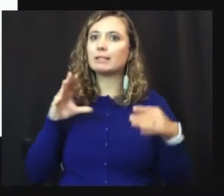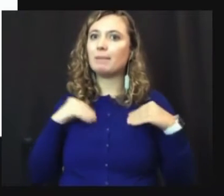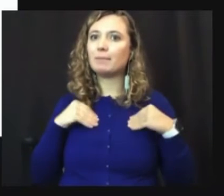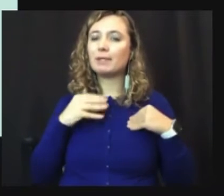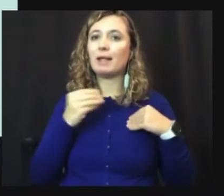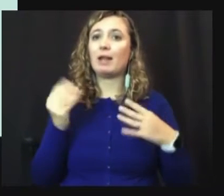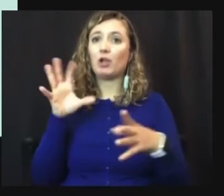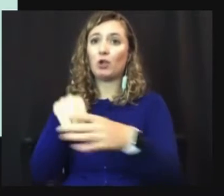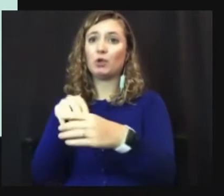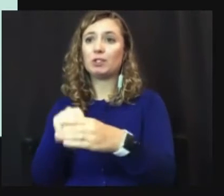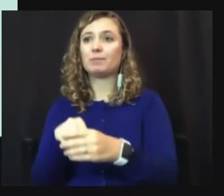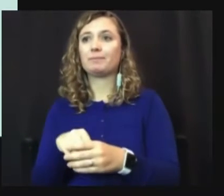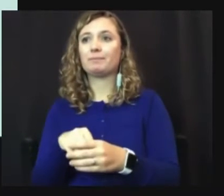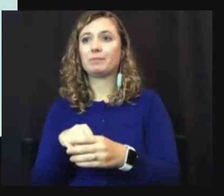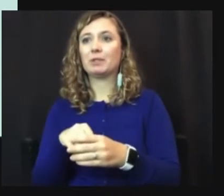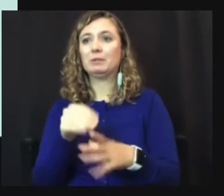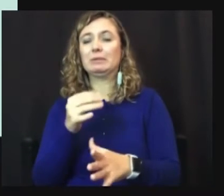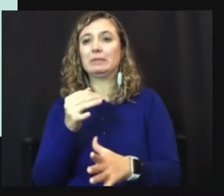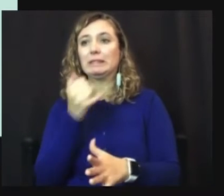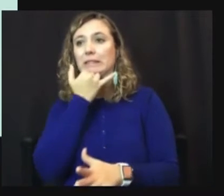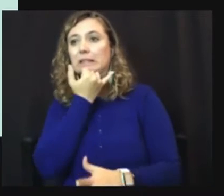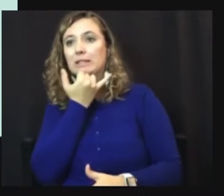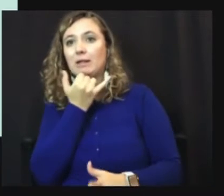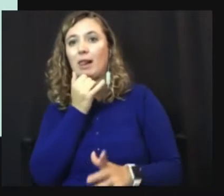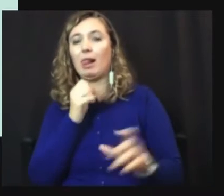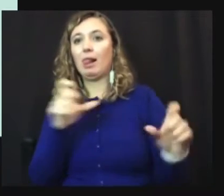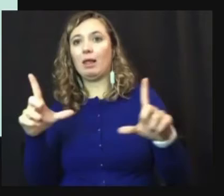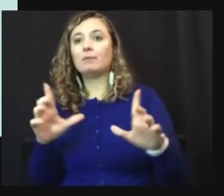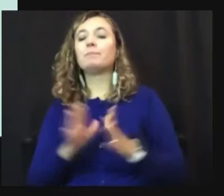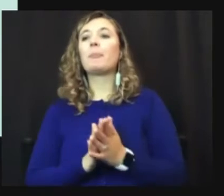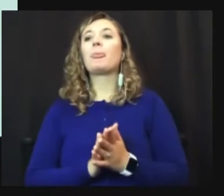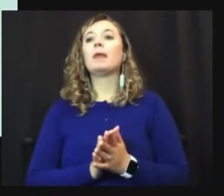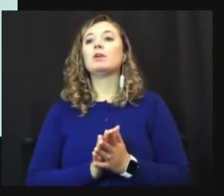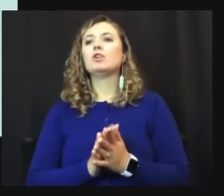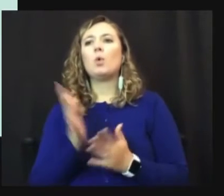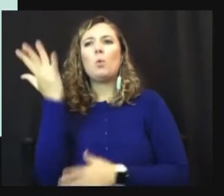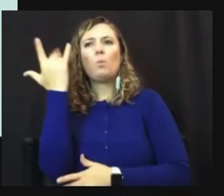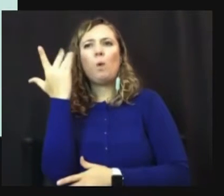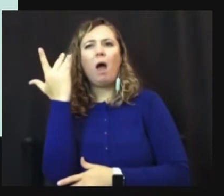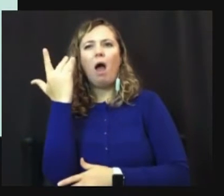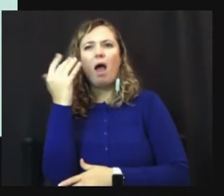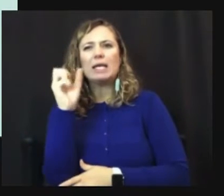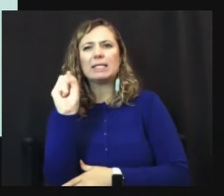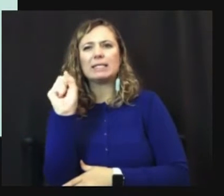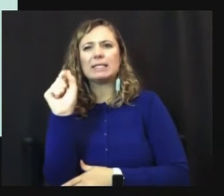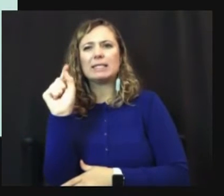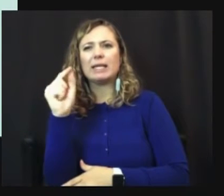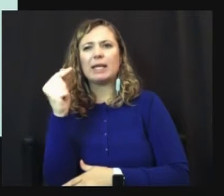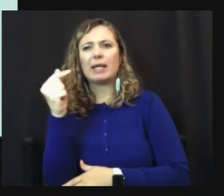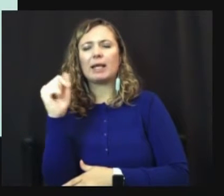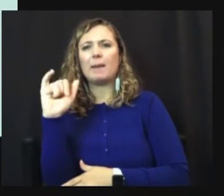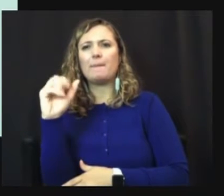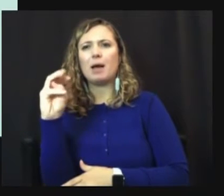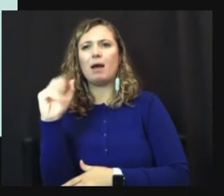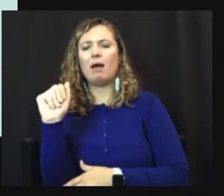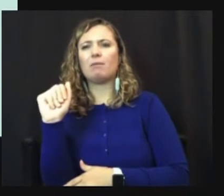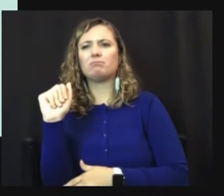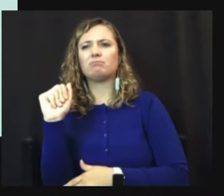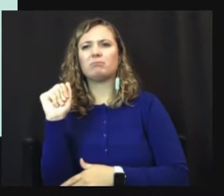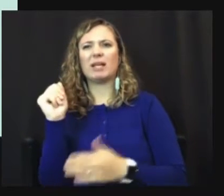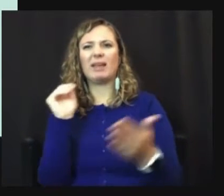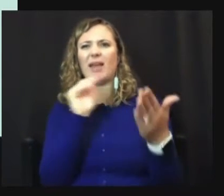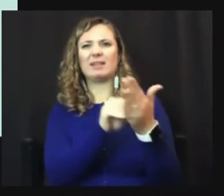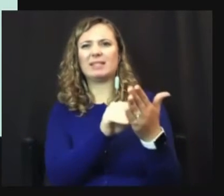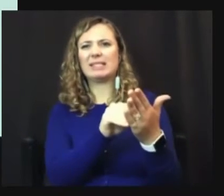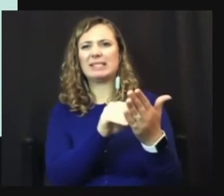I keep going the wrong way. So, why do we have this stigma against stimming? What's going on here?